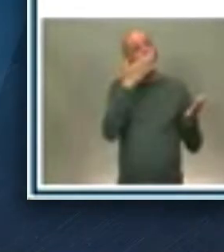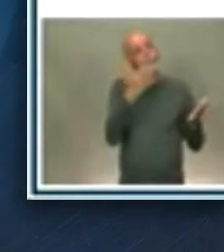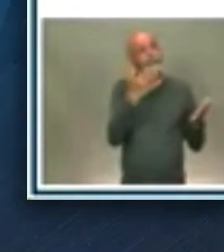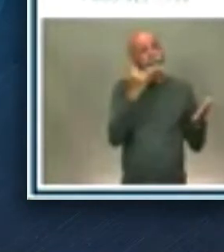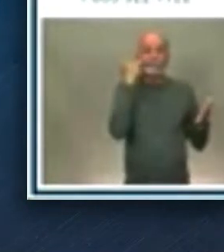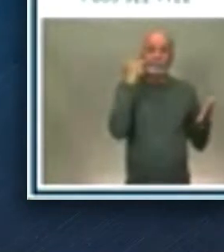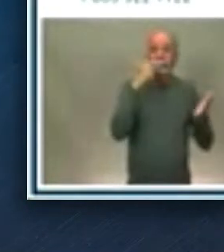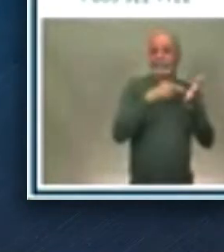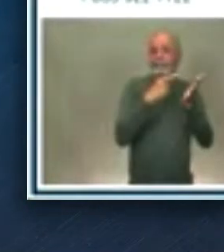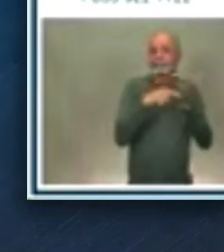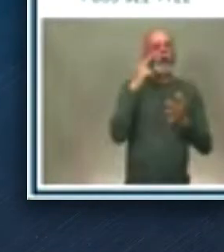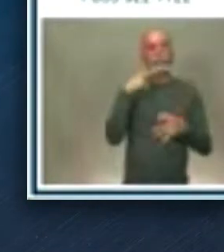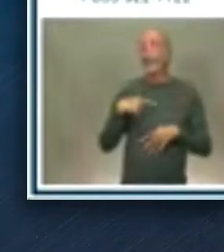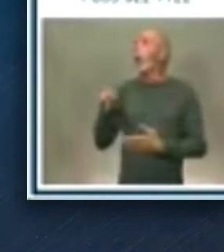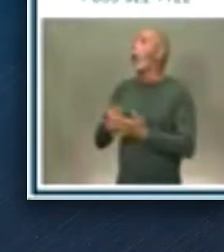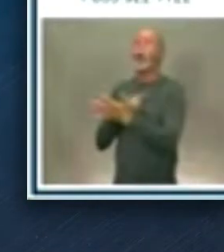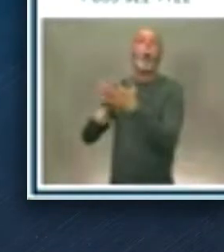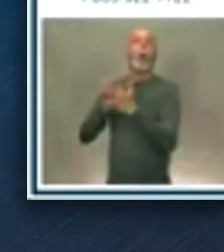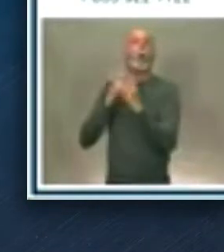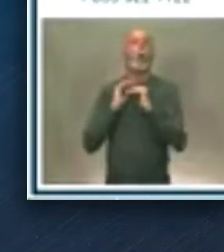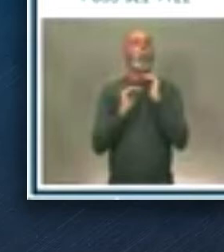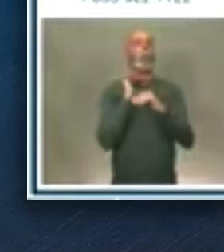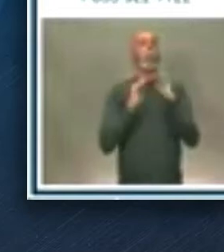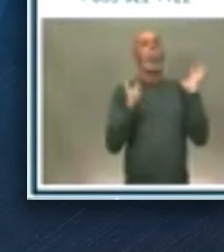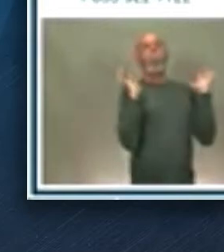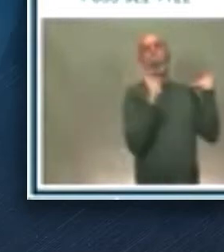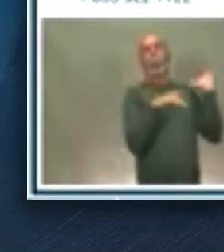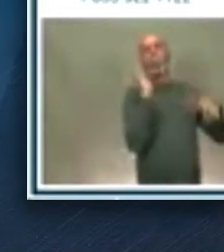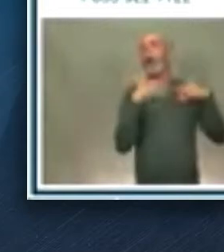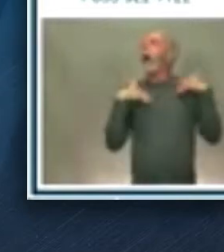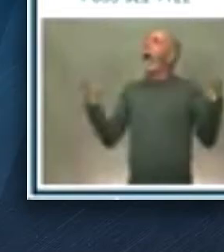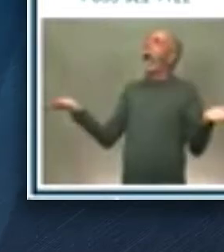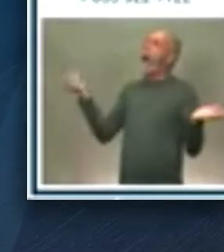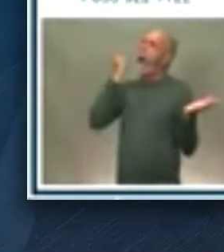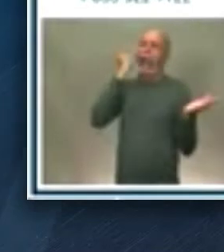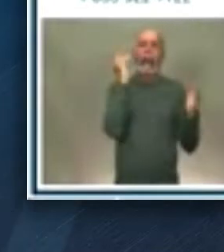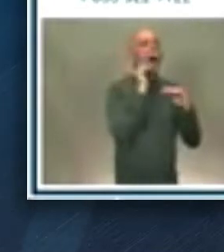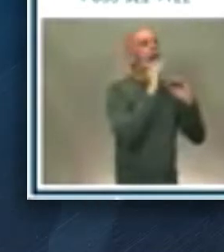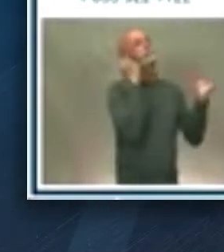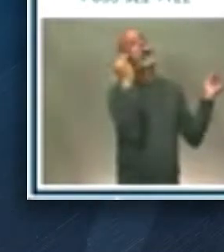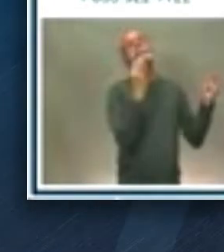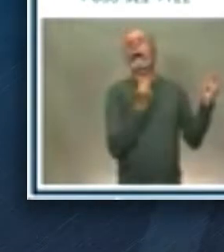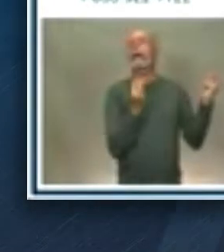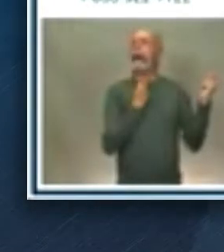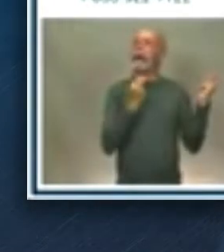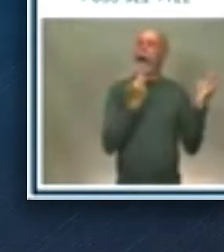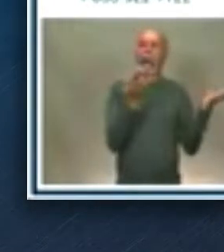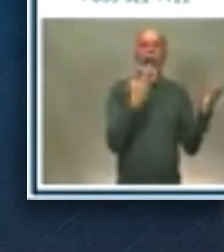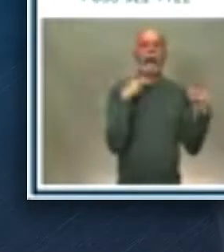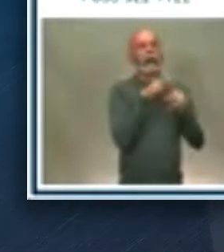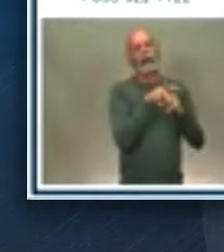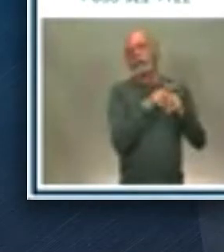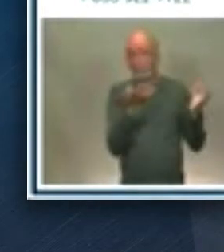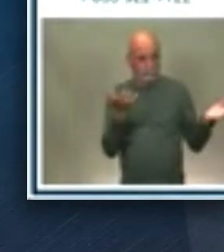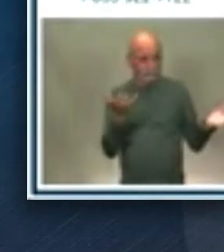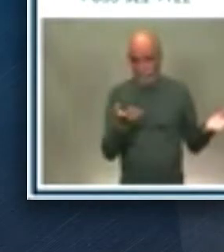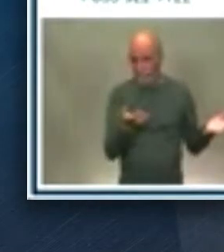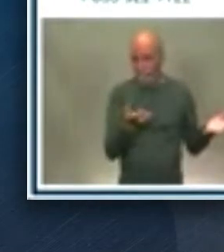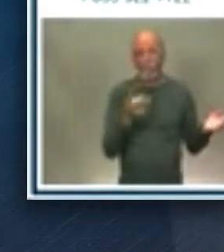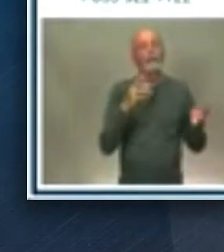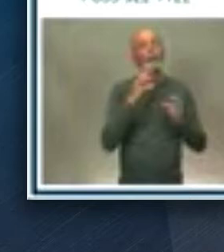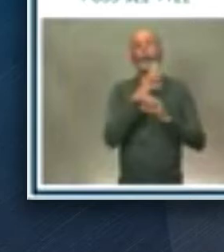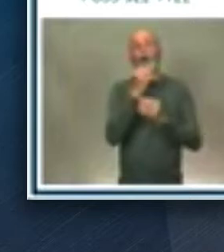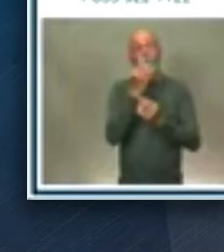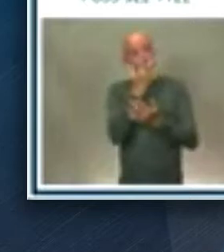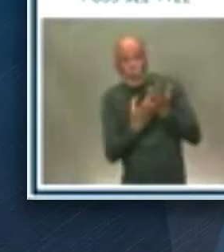that the primary reason of canceling the appointments was not to force people to move things up. It was because of